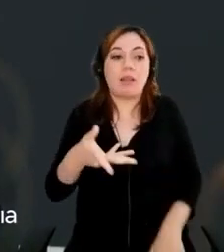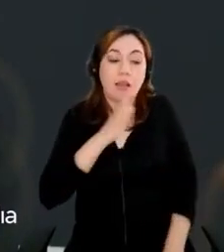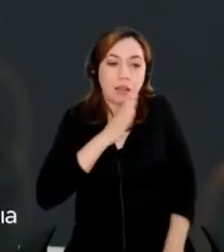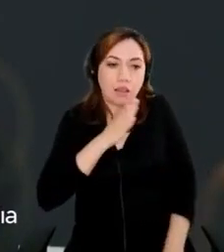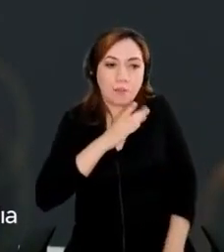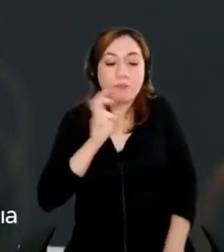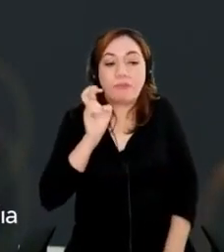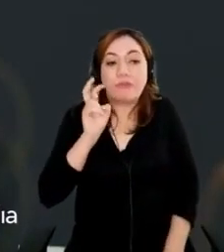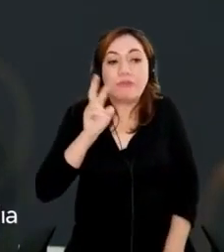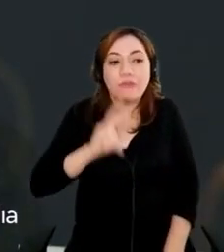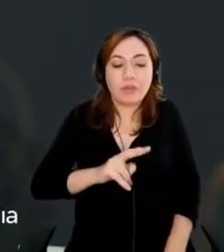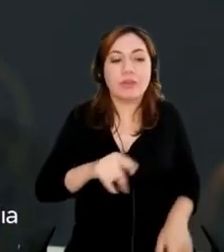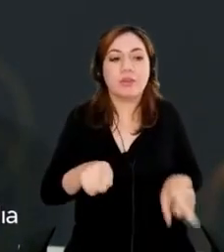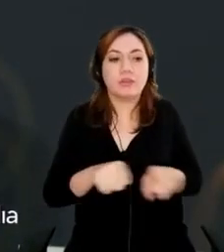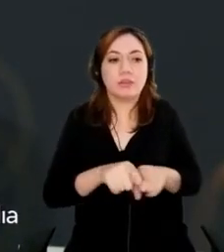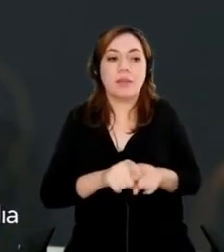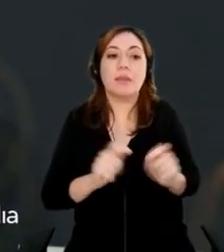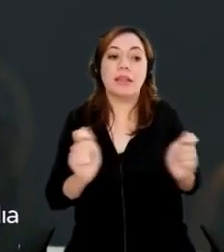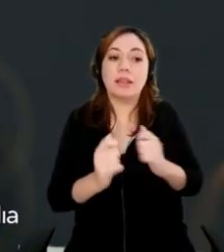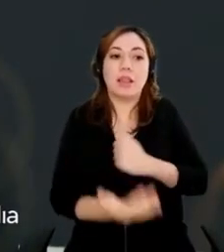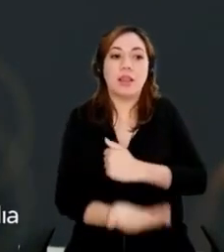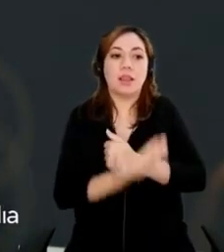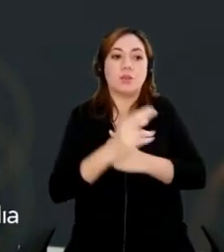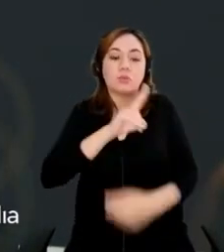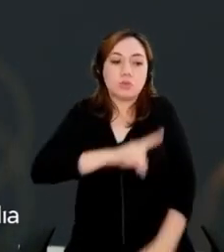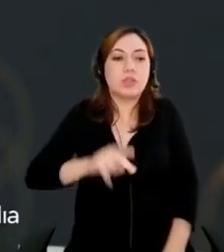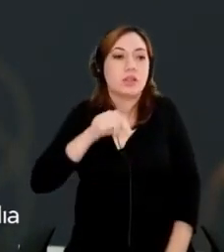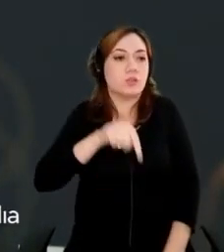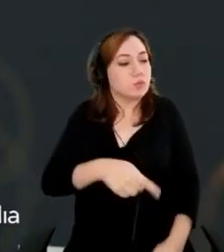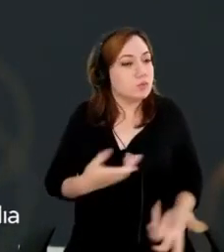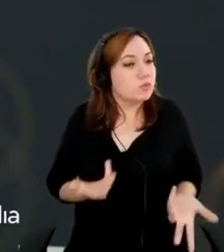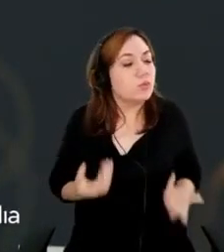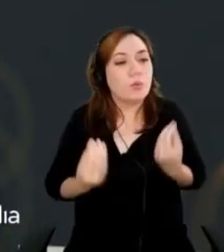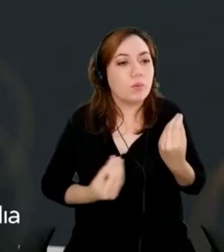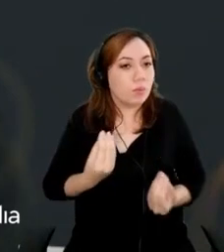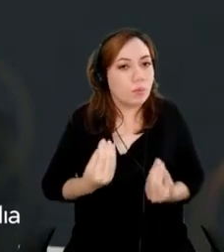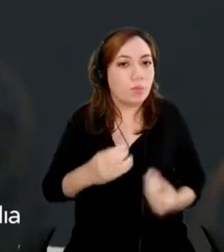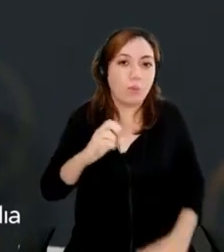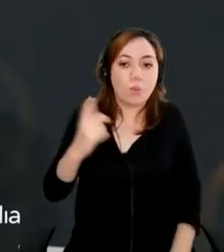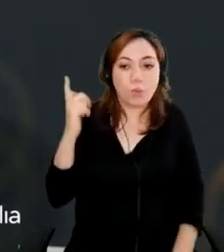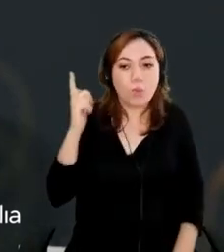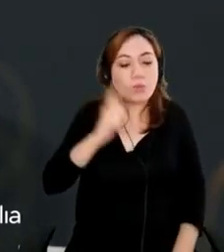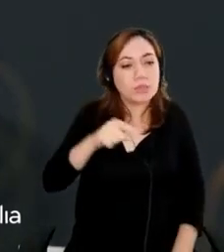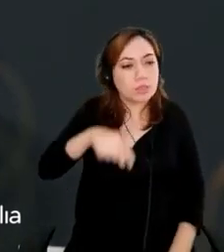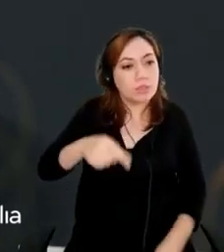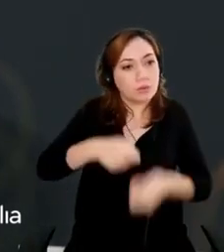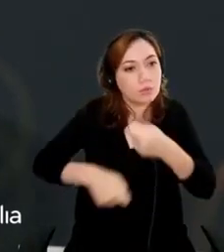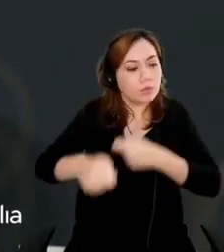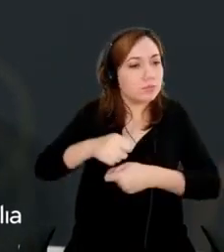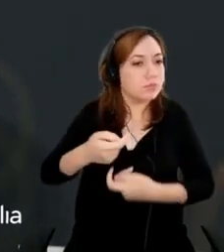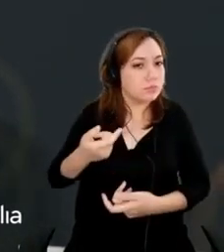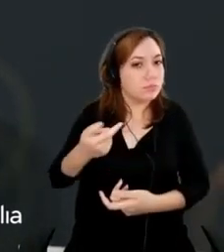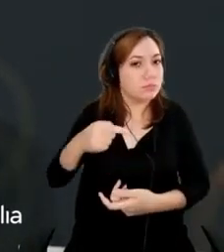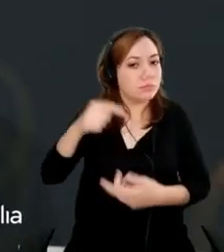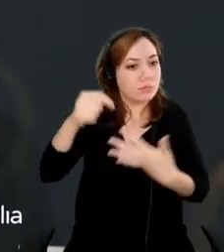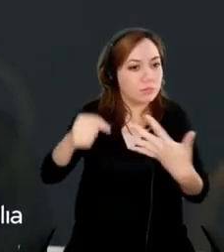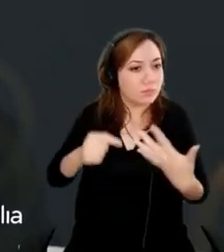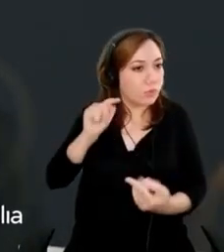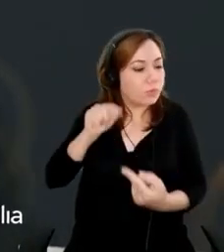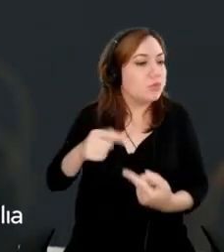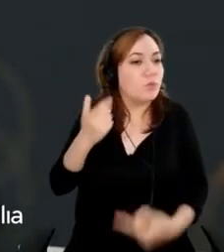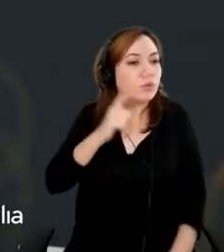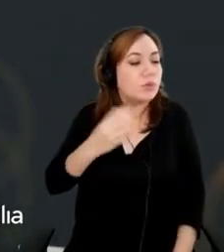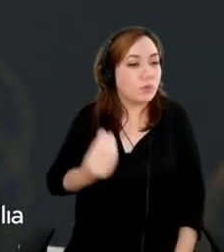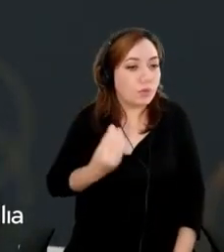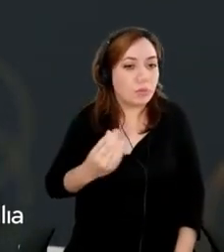be useful to us or helpful or accomplish the business goal? And how will we know if it's a good idea? So in